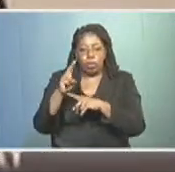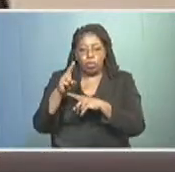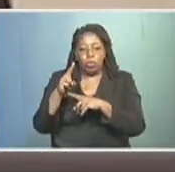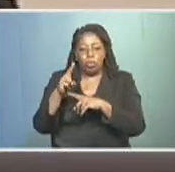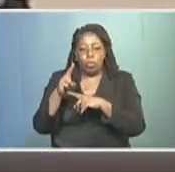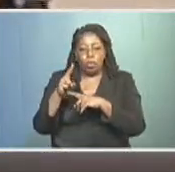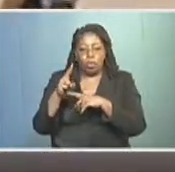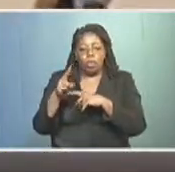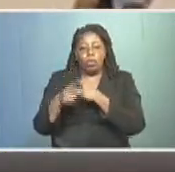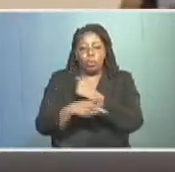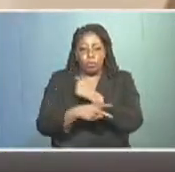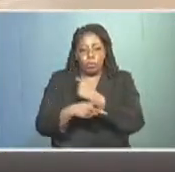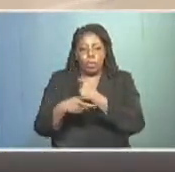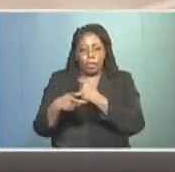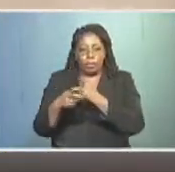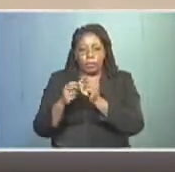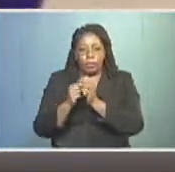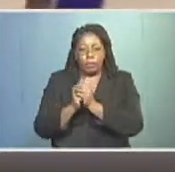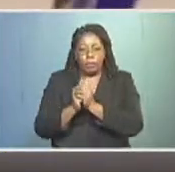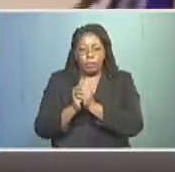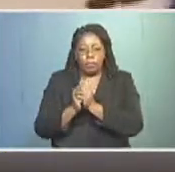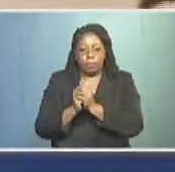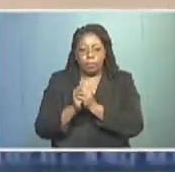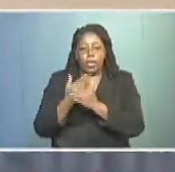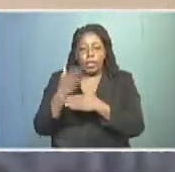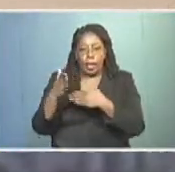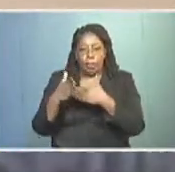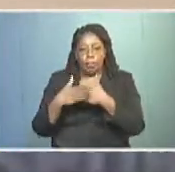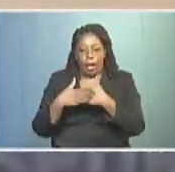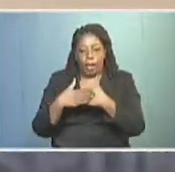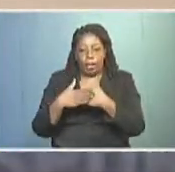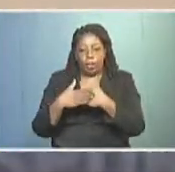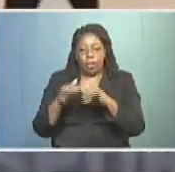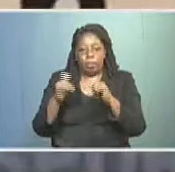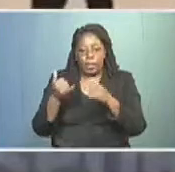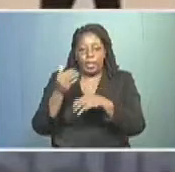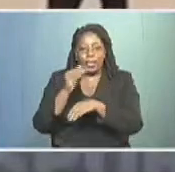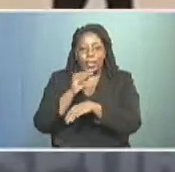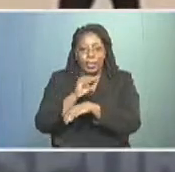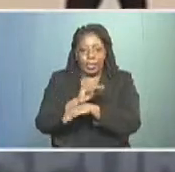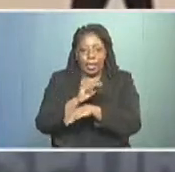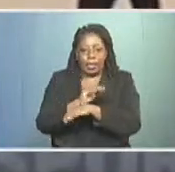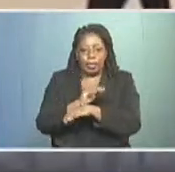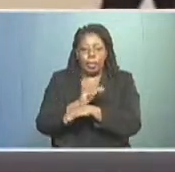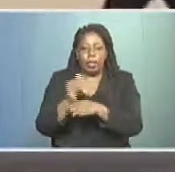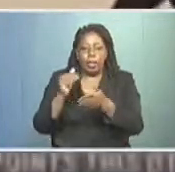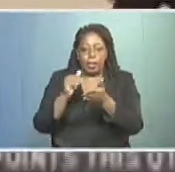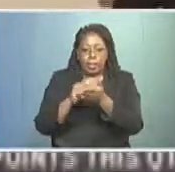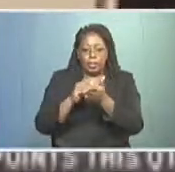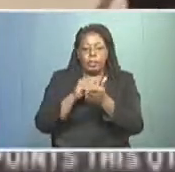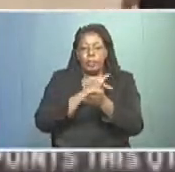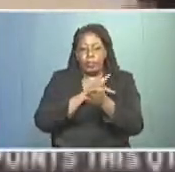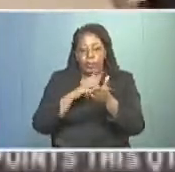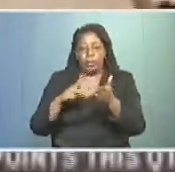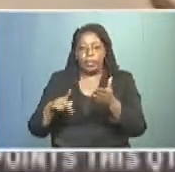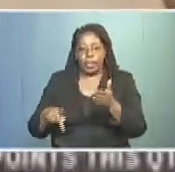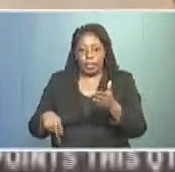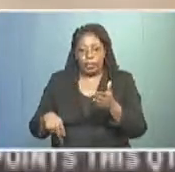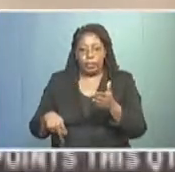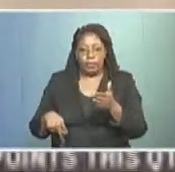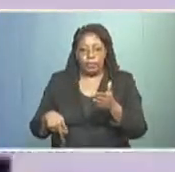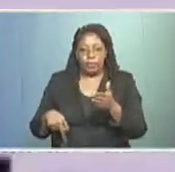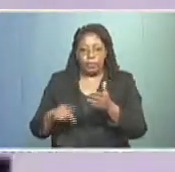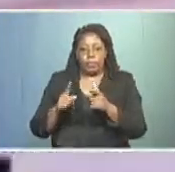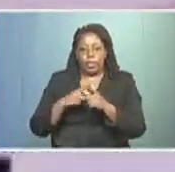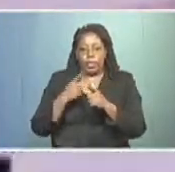through 14 contests. And they are back on court tonight. That's the Six Nations Sacramento Kings. They travel to Minnesota to play the